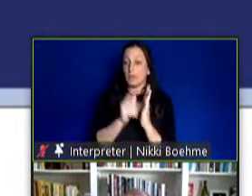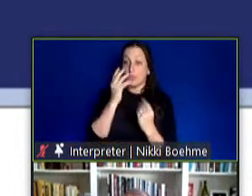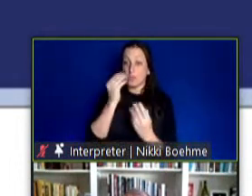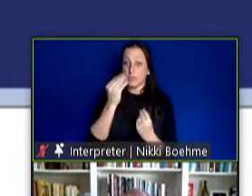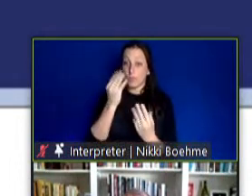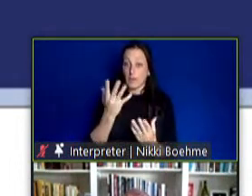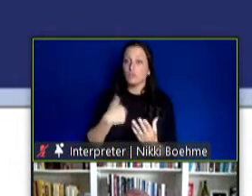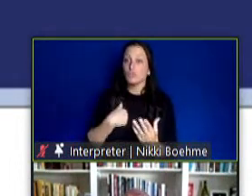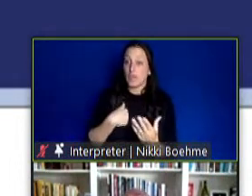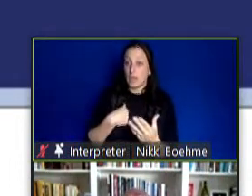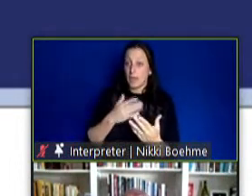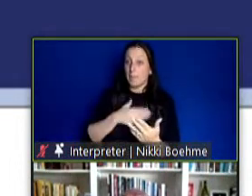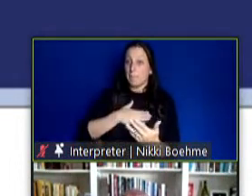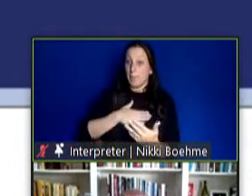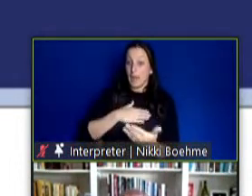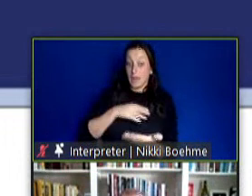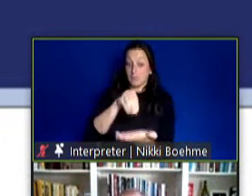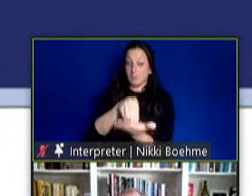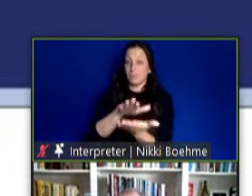results.